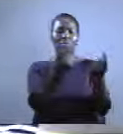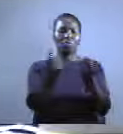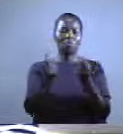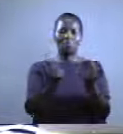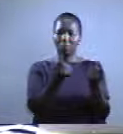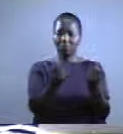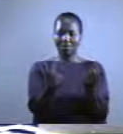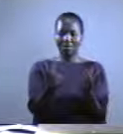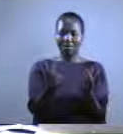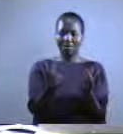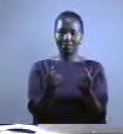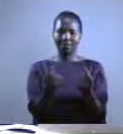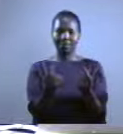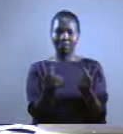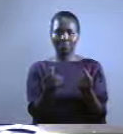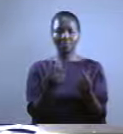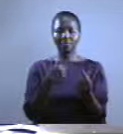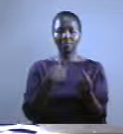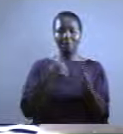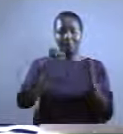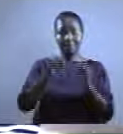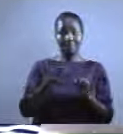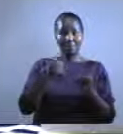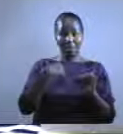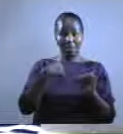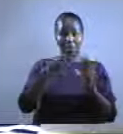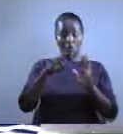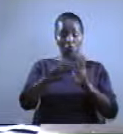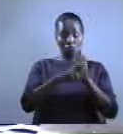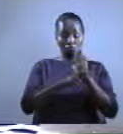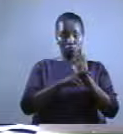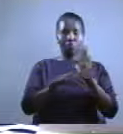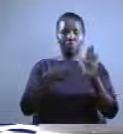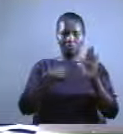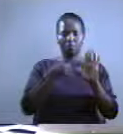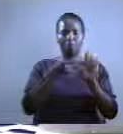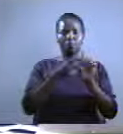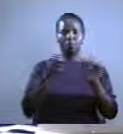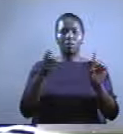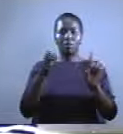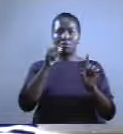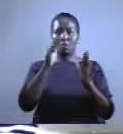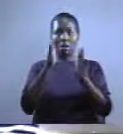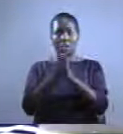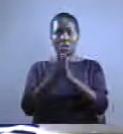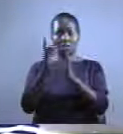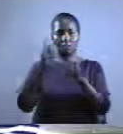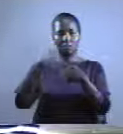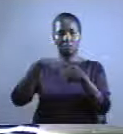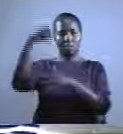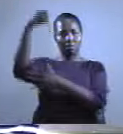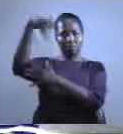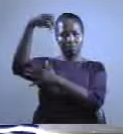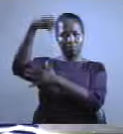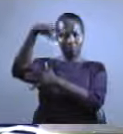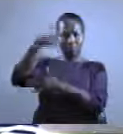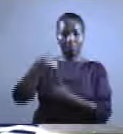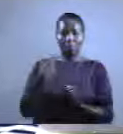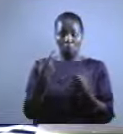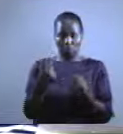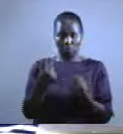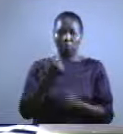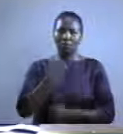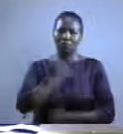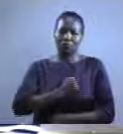I transgressed the rules by leaving the chamber after asking for the division, and I regret that